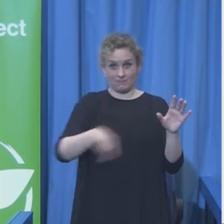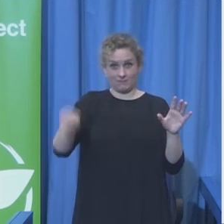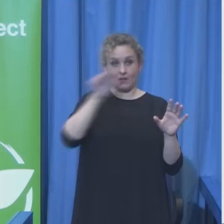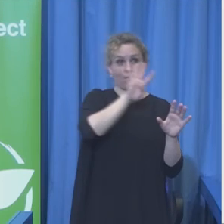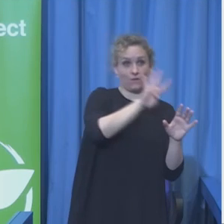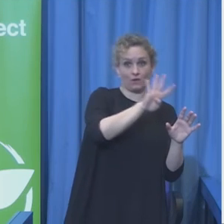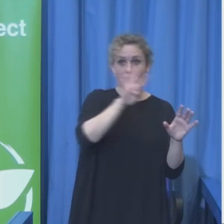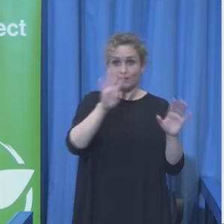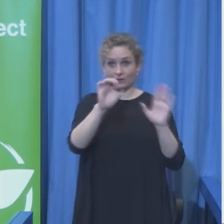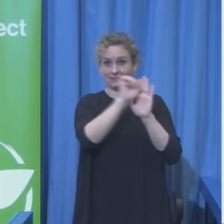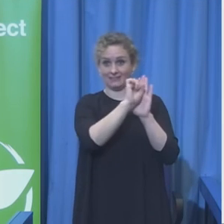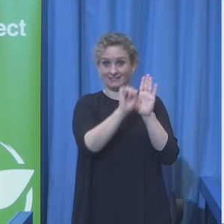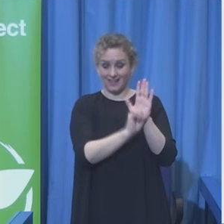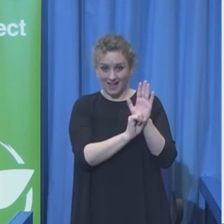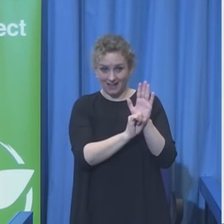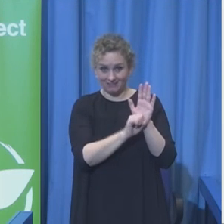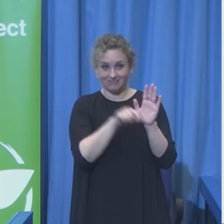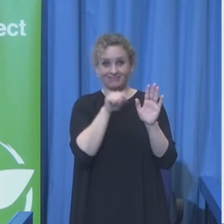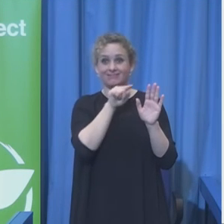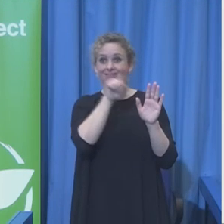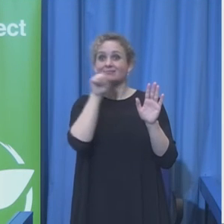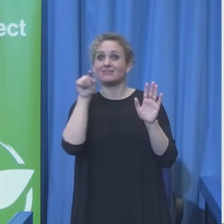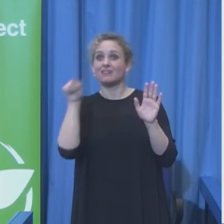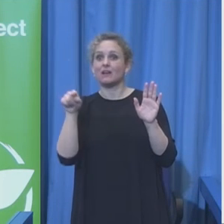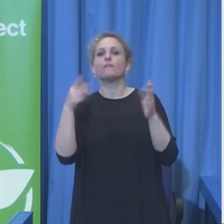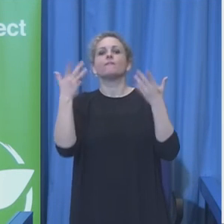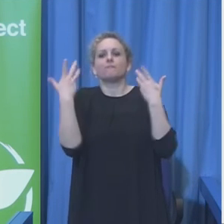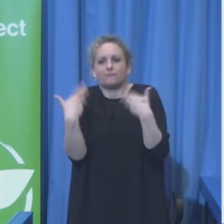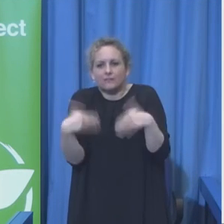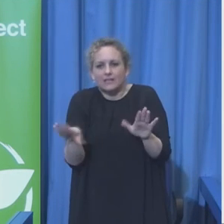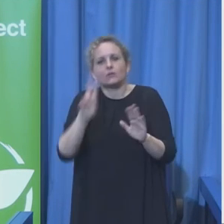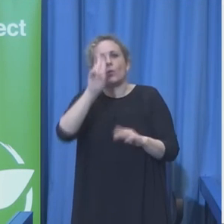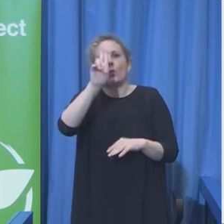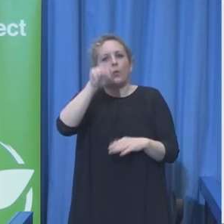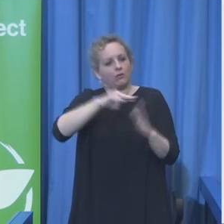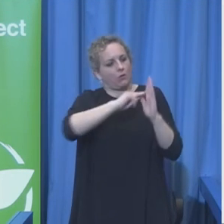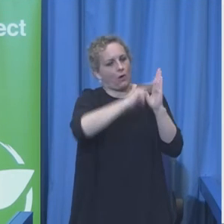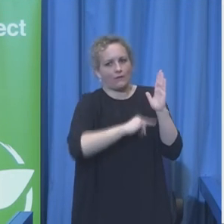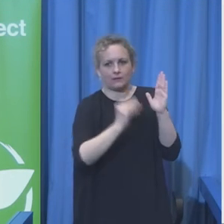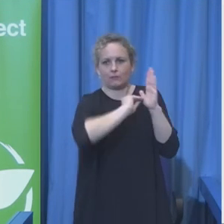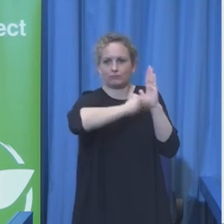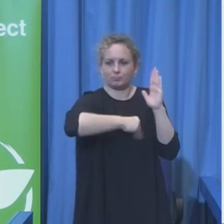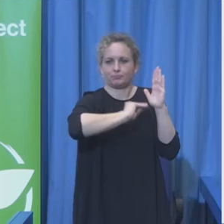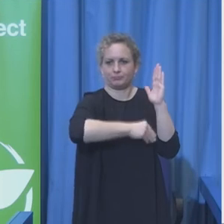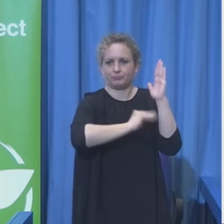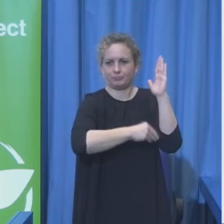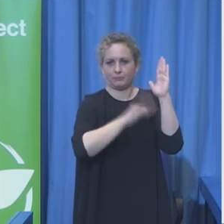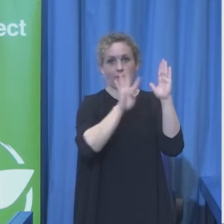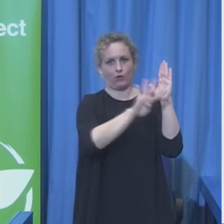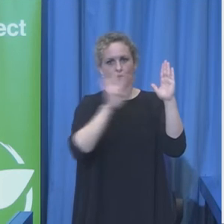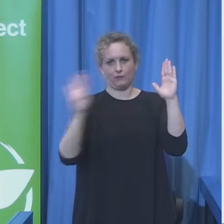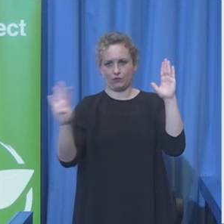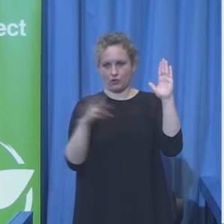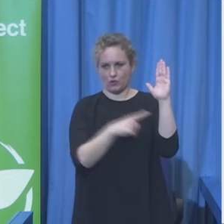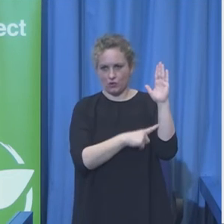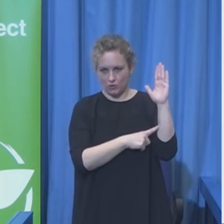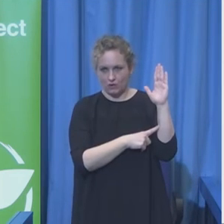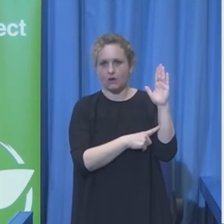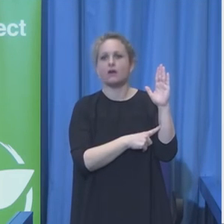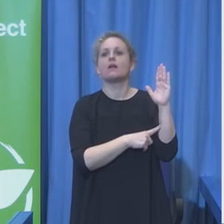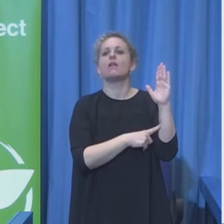the UNCRPD. Therefore, we can only remind them the obligations that they have to